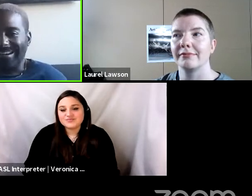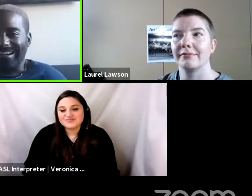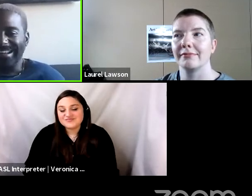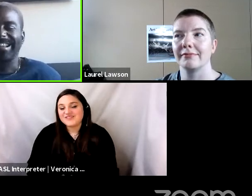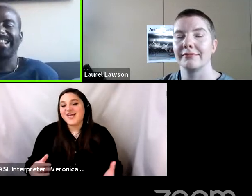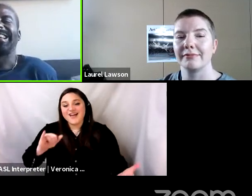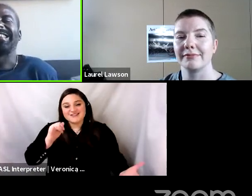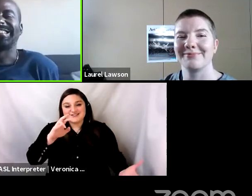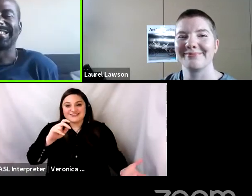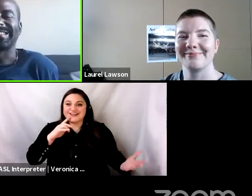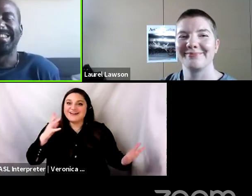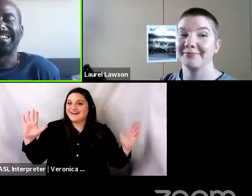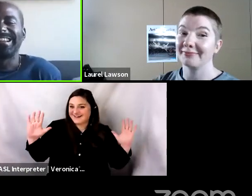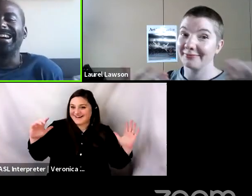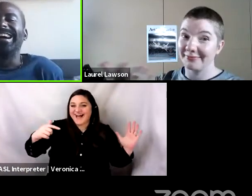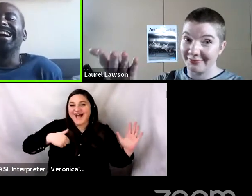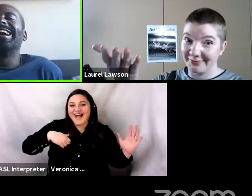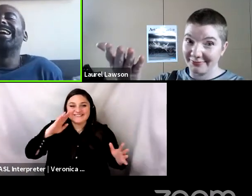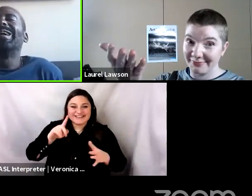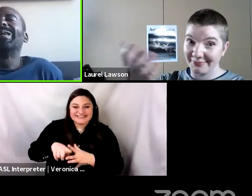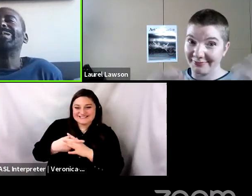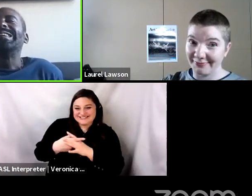Okay, I'll start. This is Jerron.